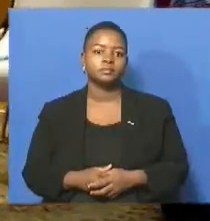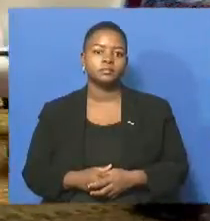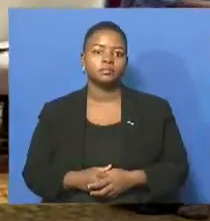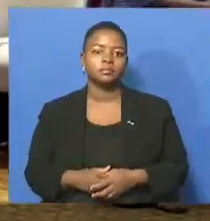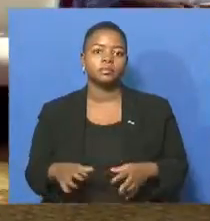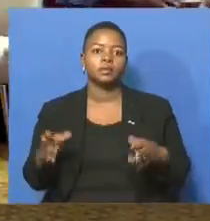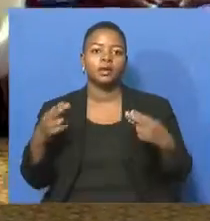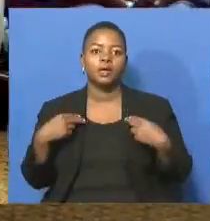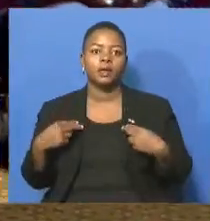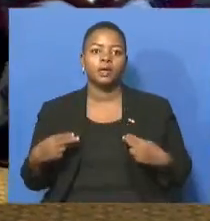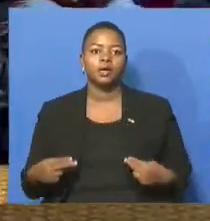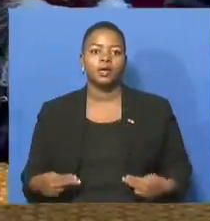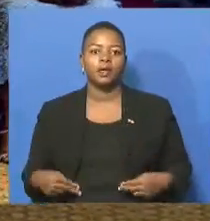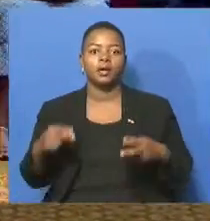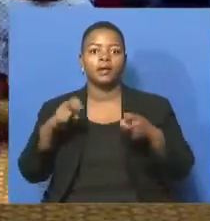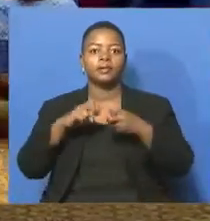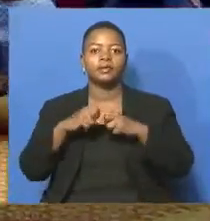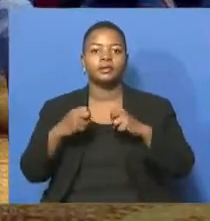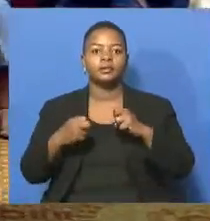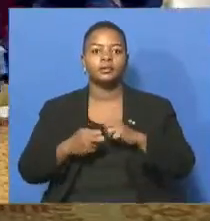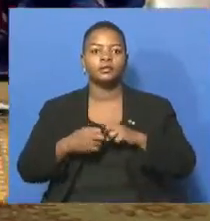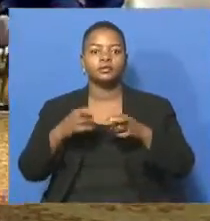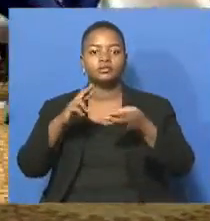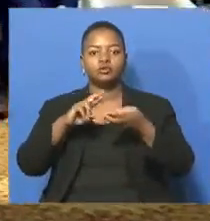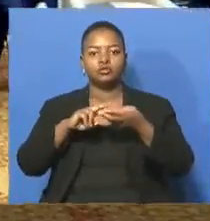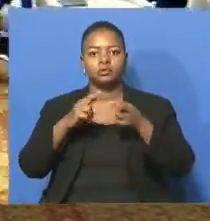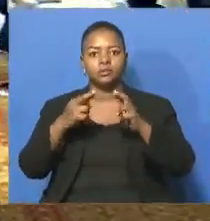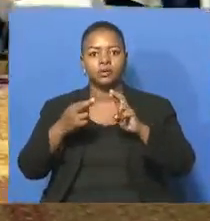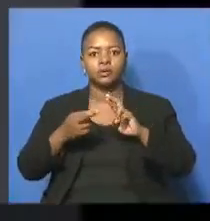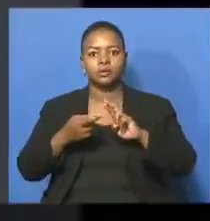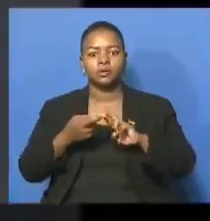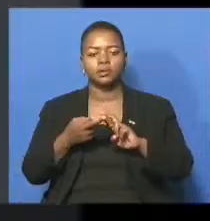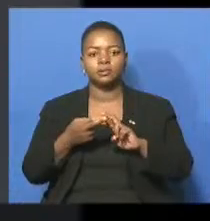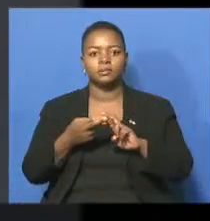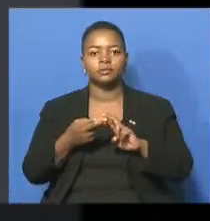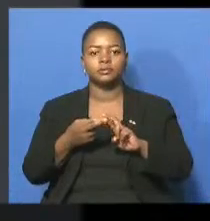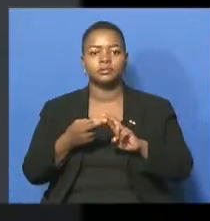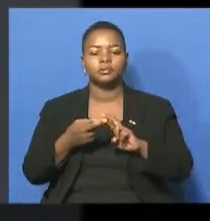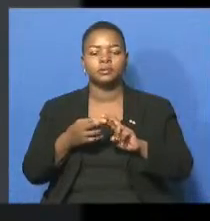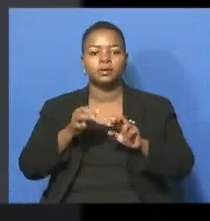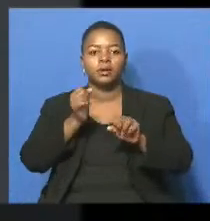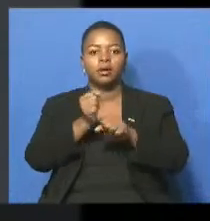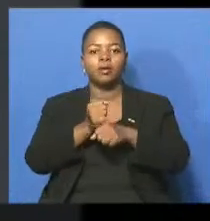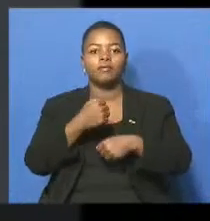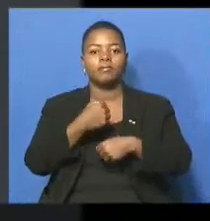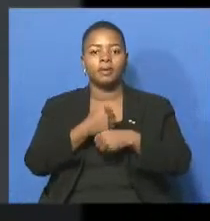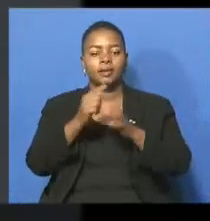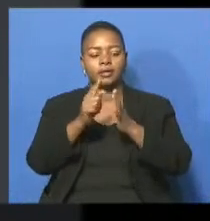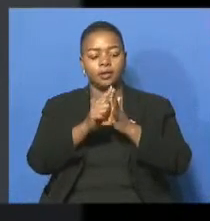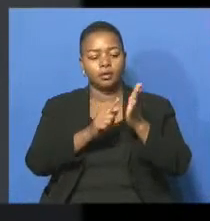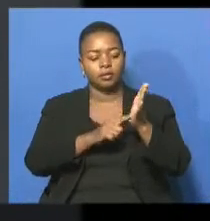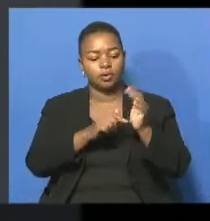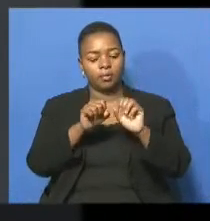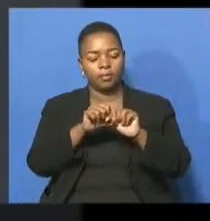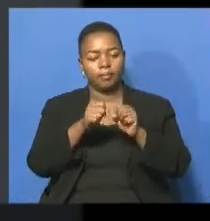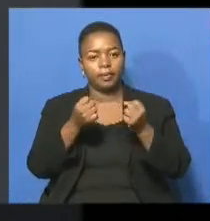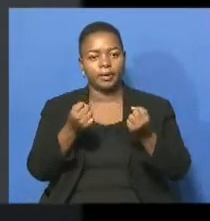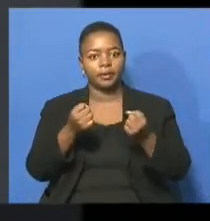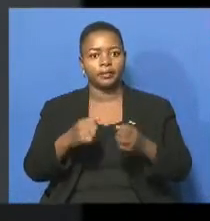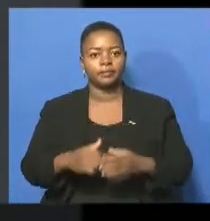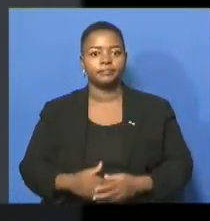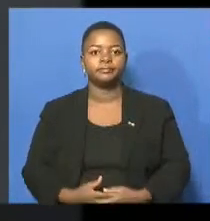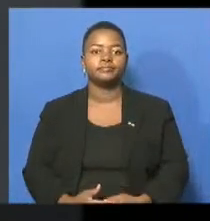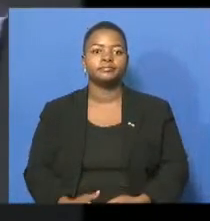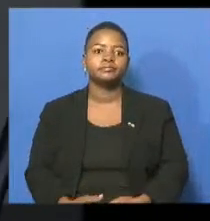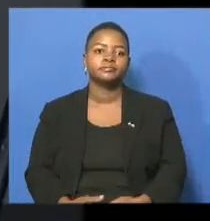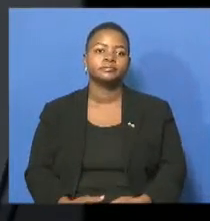botsogo ba tlhaloganyo bo amana jang le go dirwa ga melato, mental health in relation to crime.